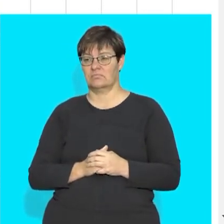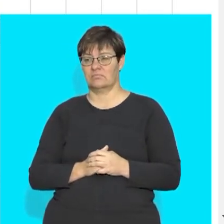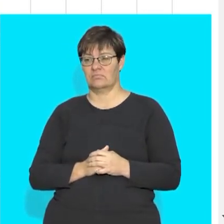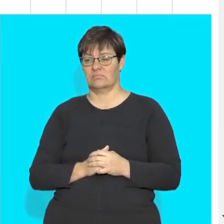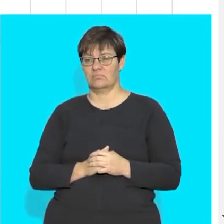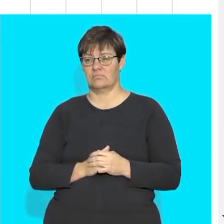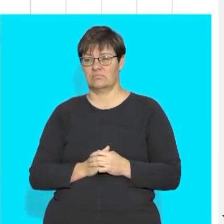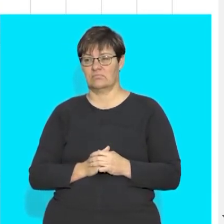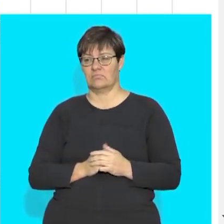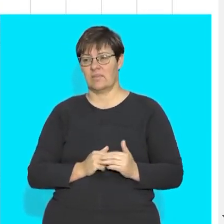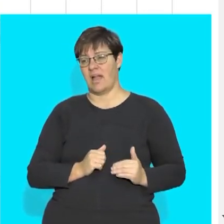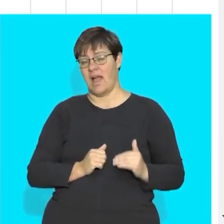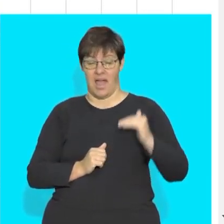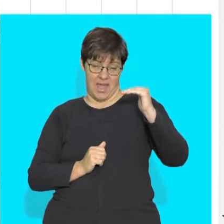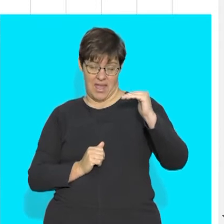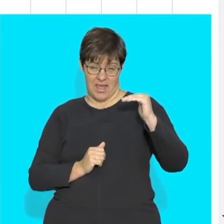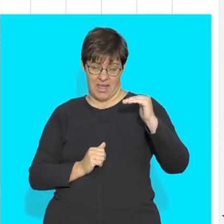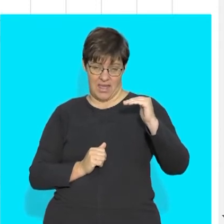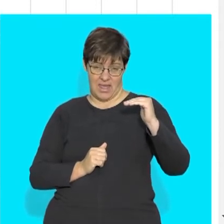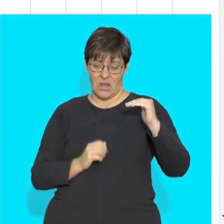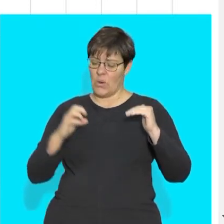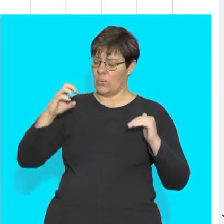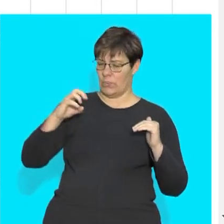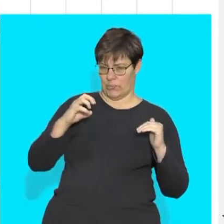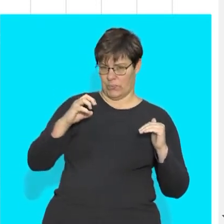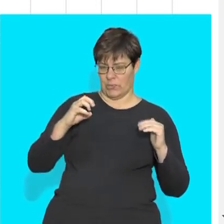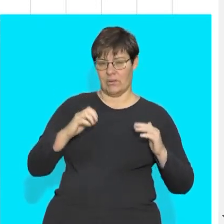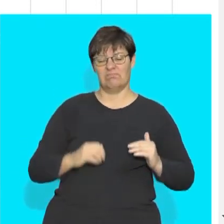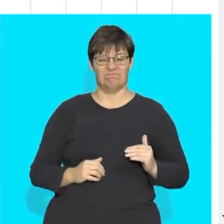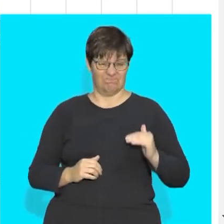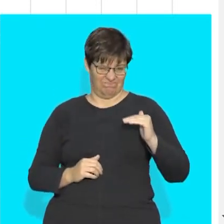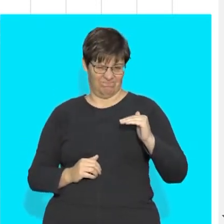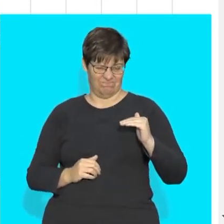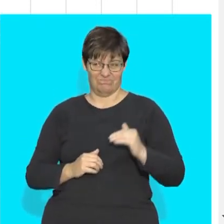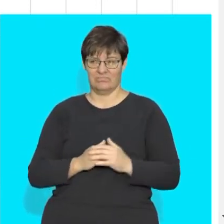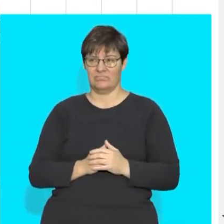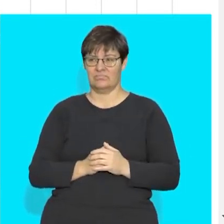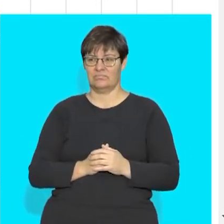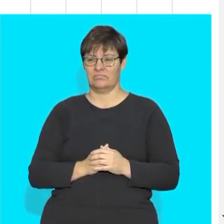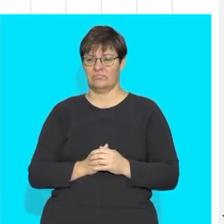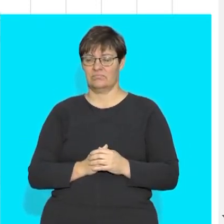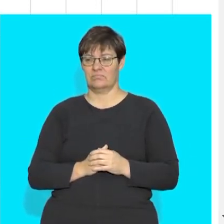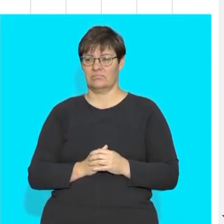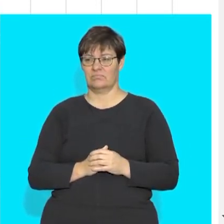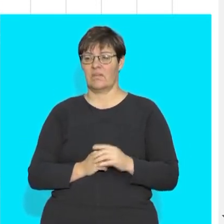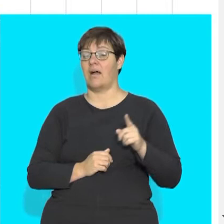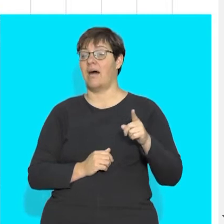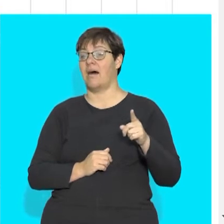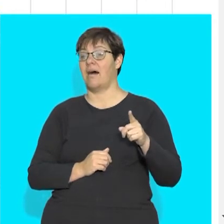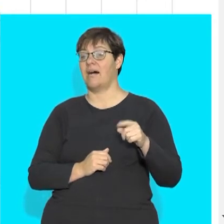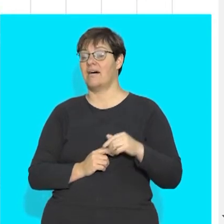I make it a higher frequency light. We haven't changed much with the current. Let's make it even higher.